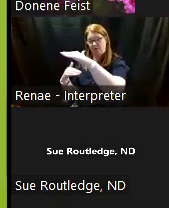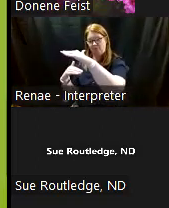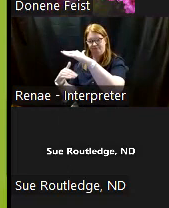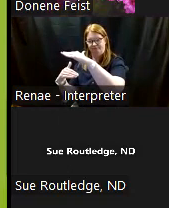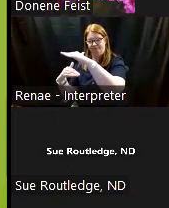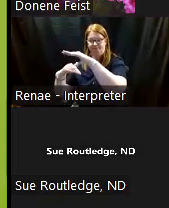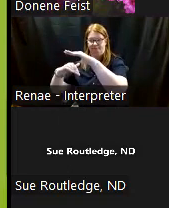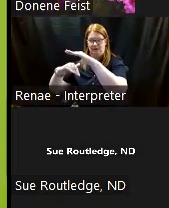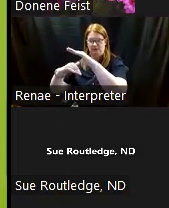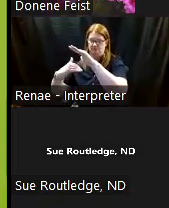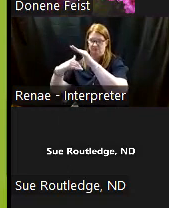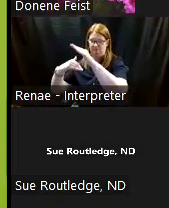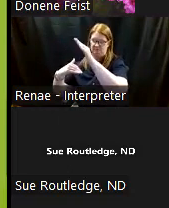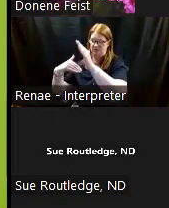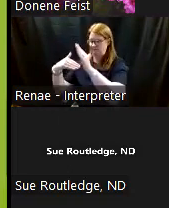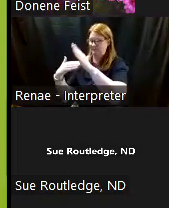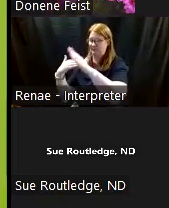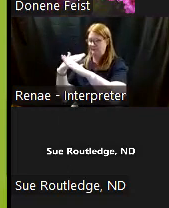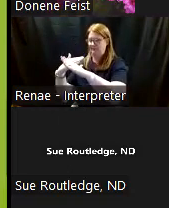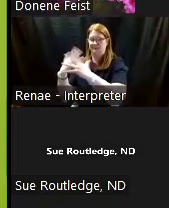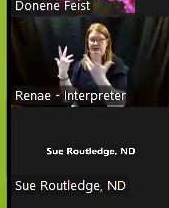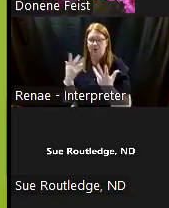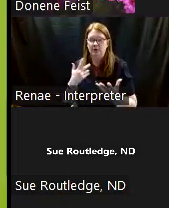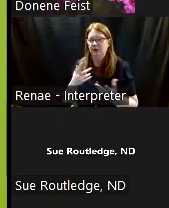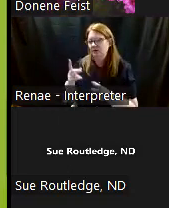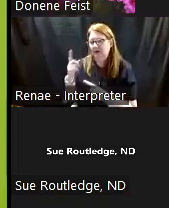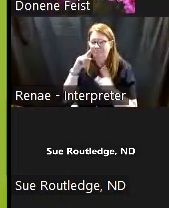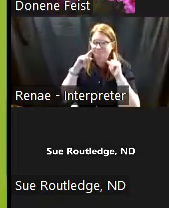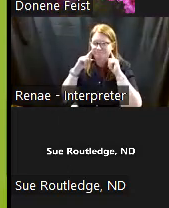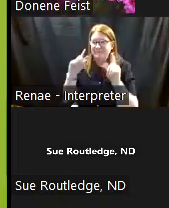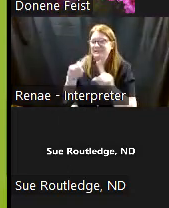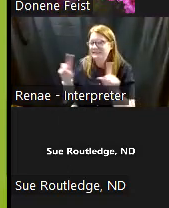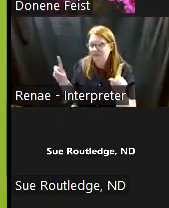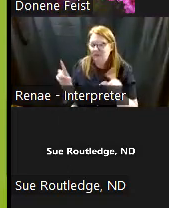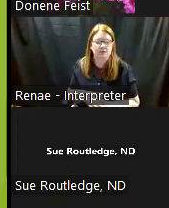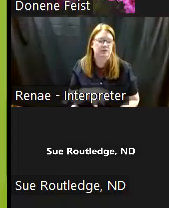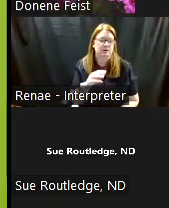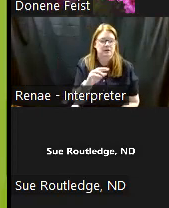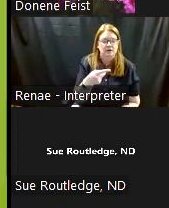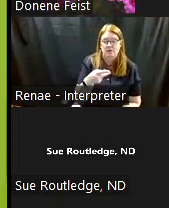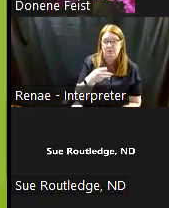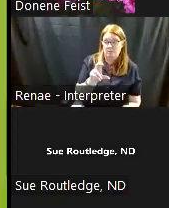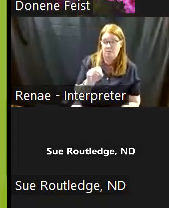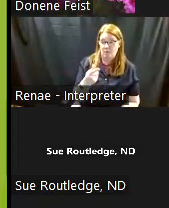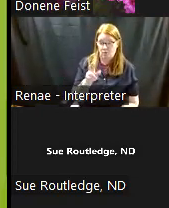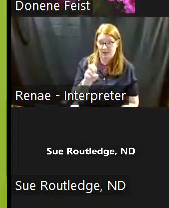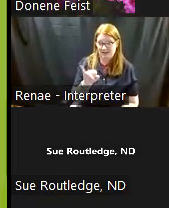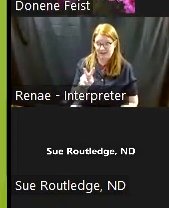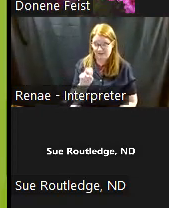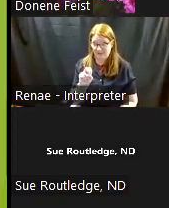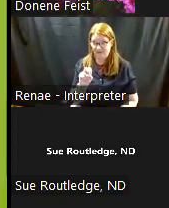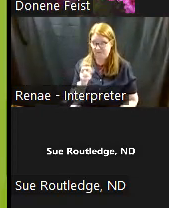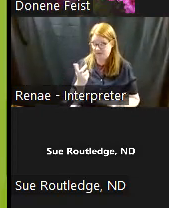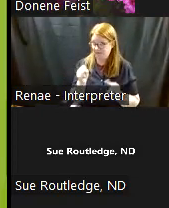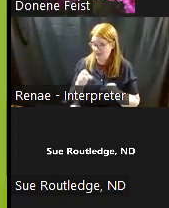ear is down in the moderate range or whatever. Just means that they're different. Progressive can happen. We have lots of kids that are progressive,